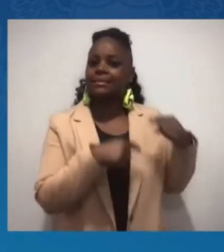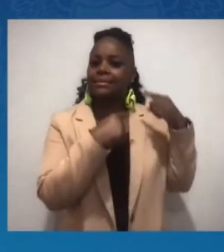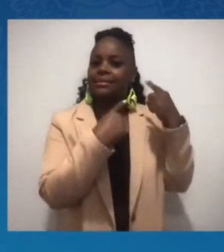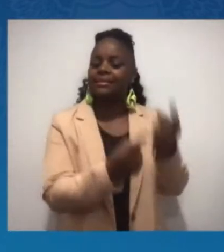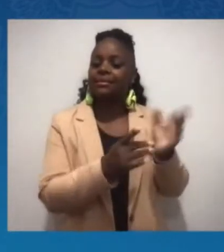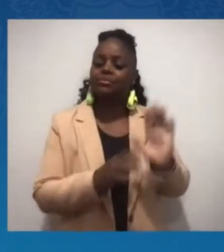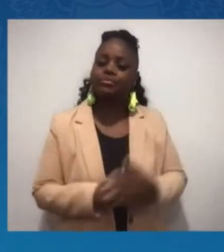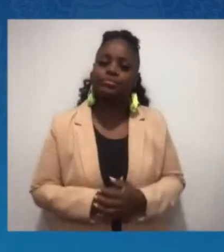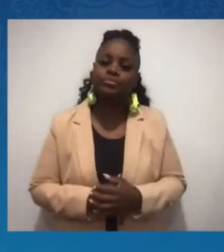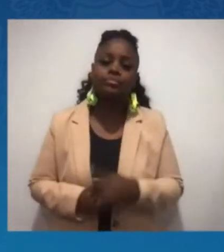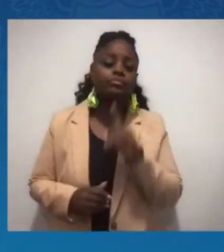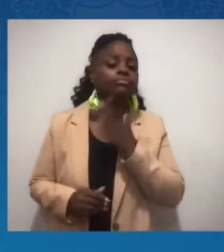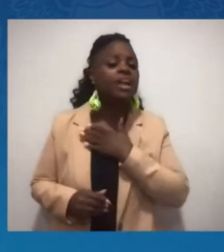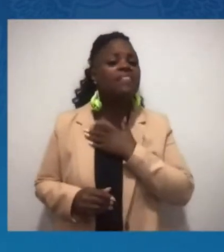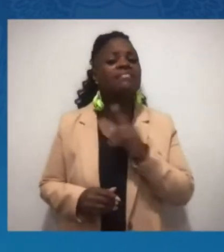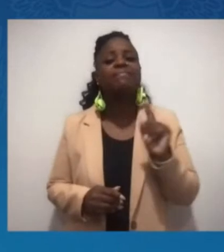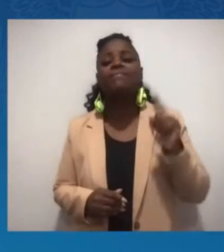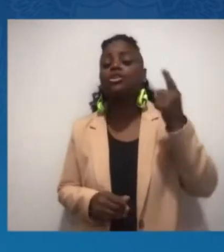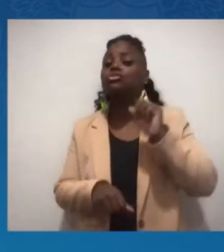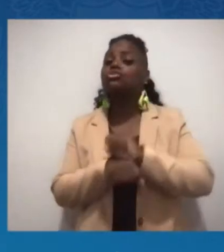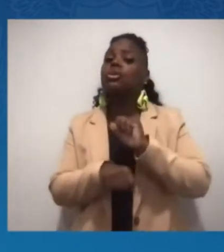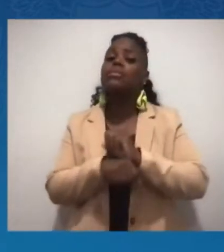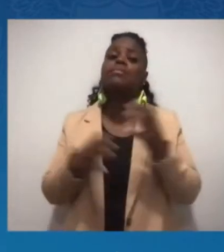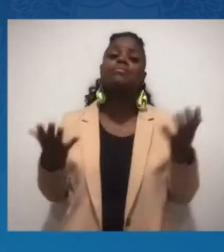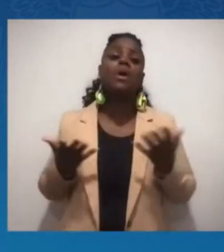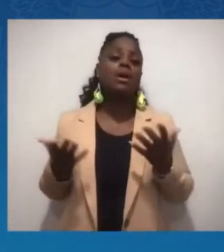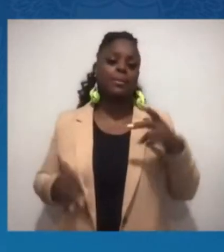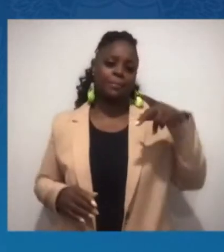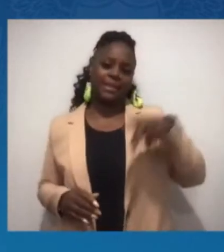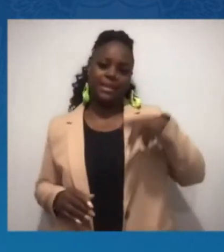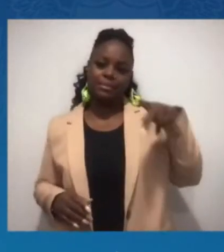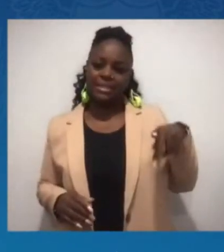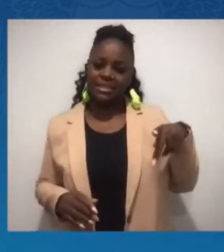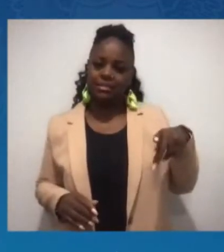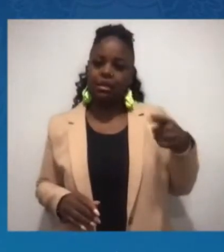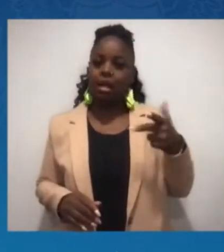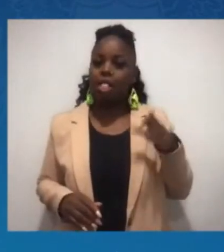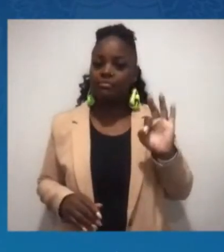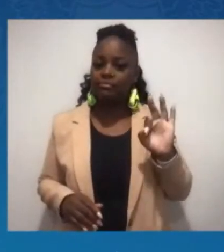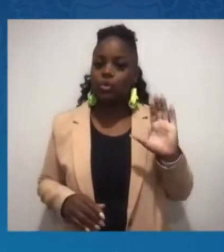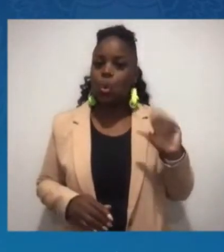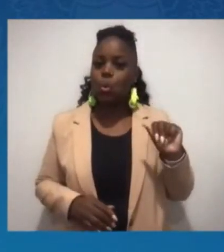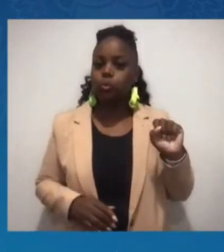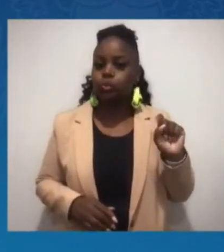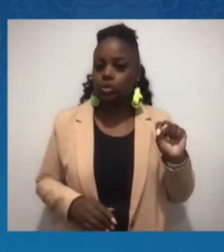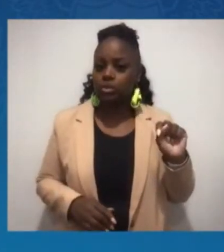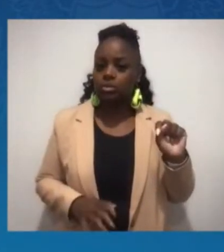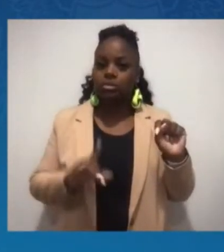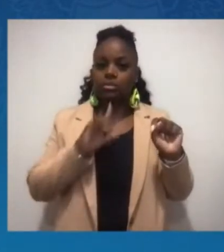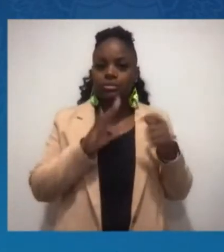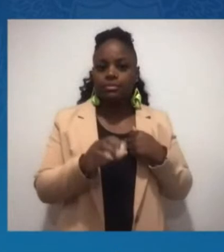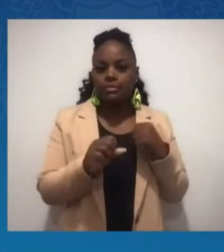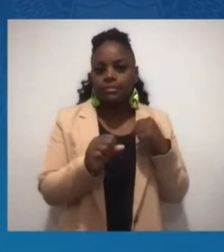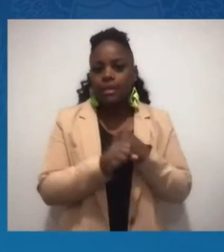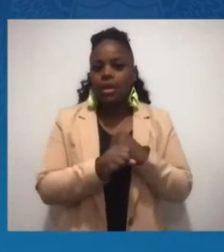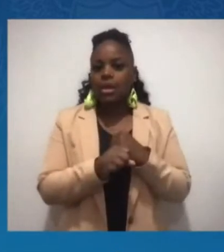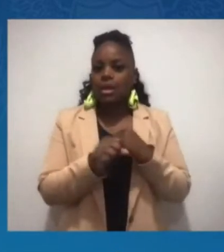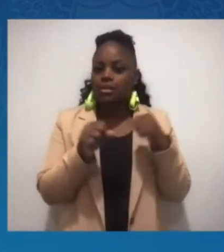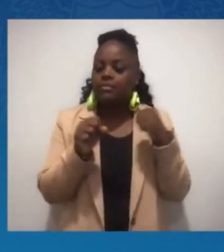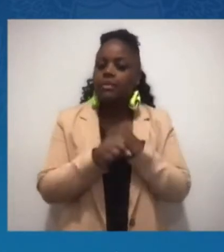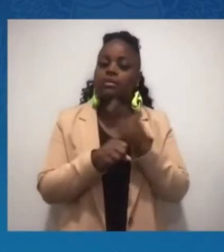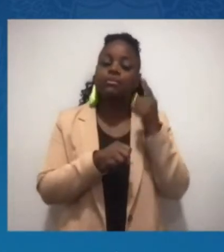Gulf Coast, fighting for reproductive freedom from the southeast corners of the state to Houston, and spending quite a few legislative